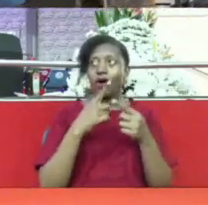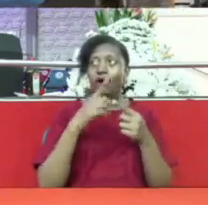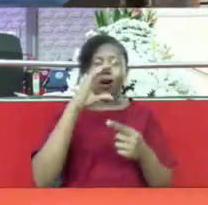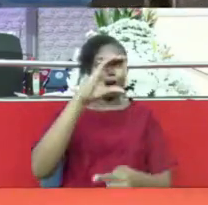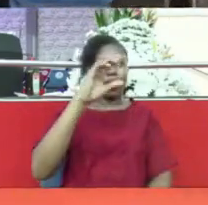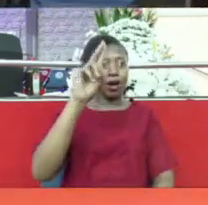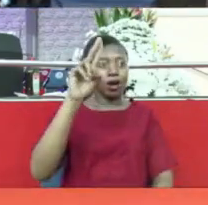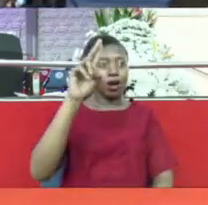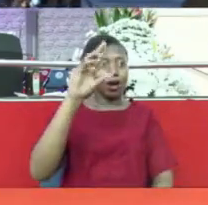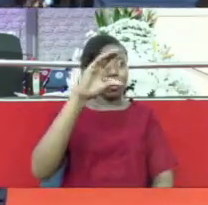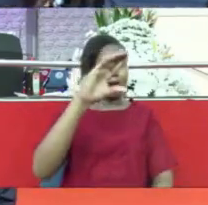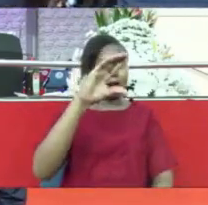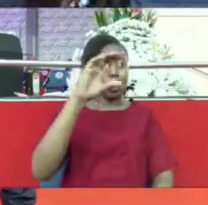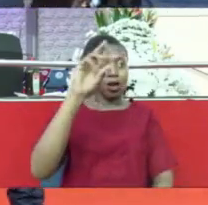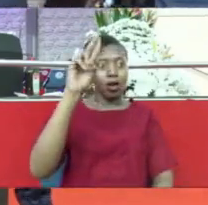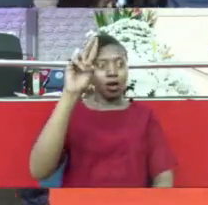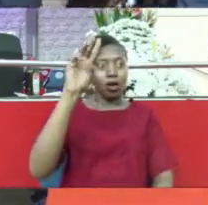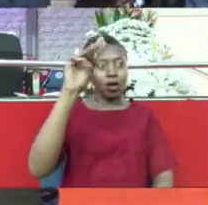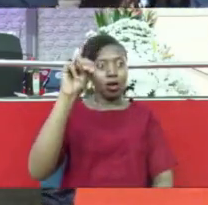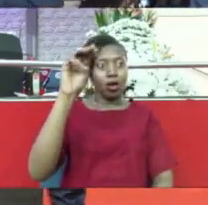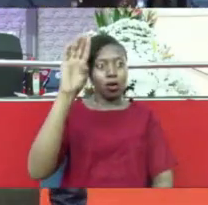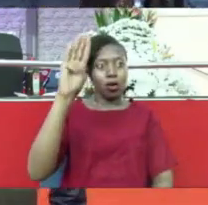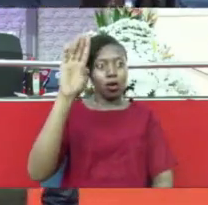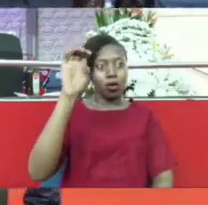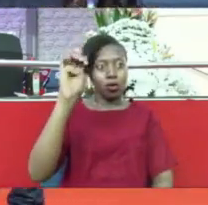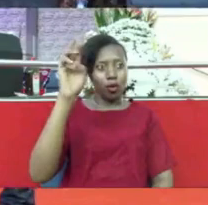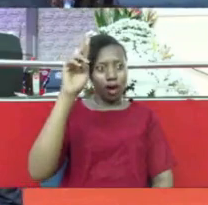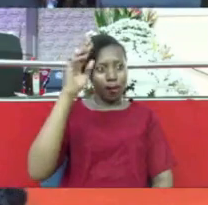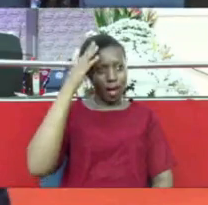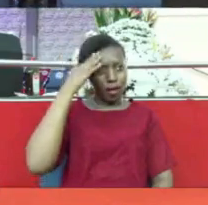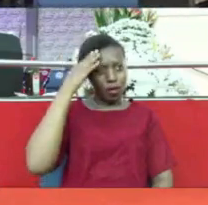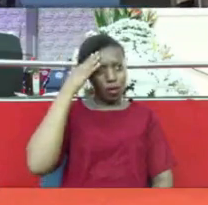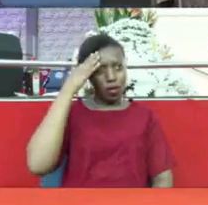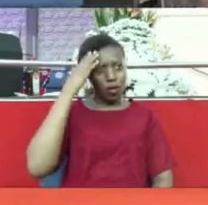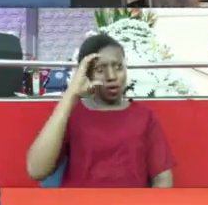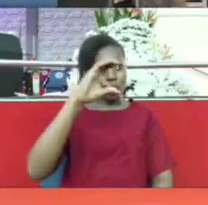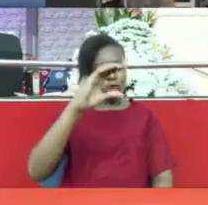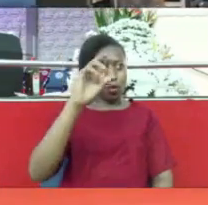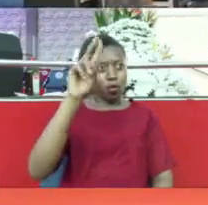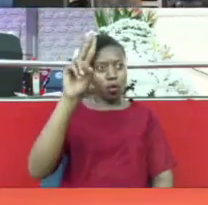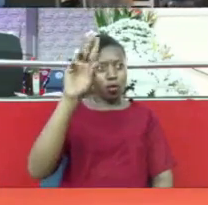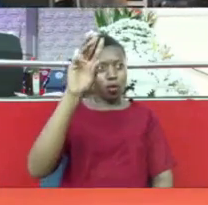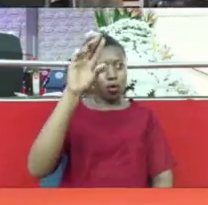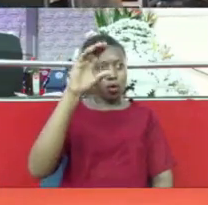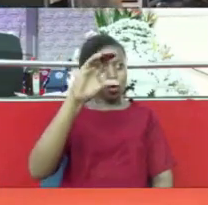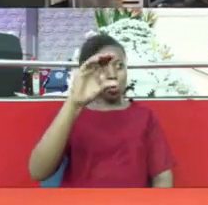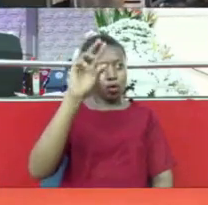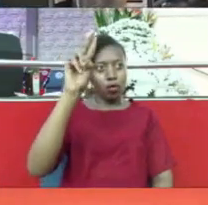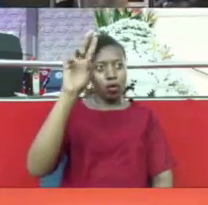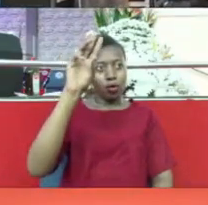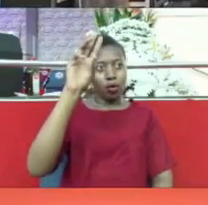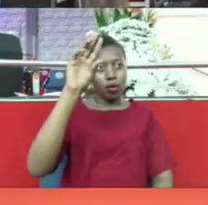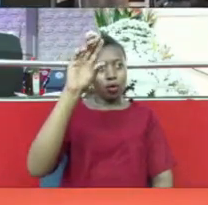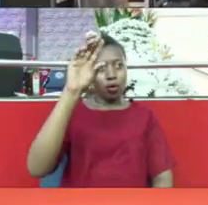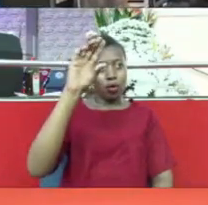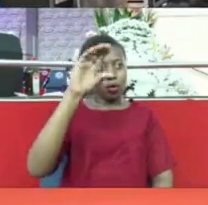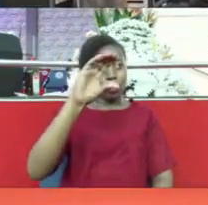Yeah, kuna bustani pale nyuma ya jikoni ambayo tumepanda vitu kadha wa kadha. There is a time that